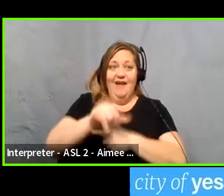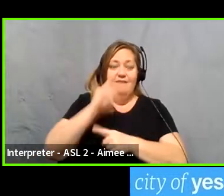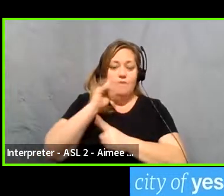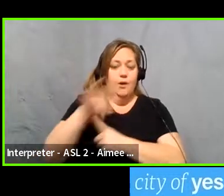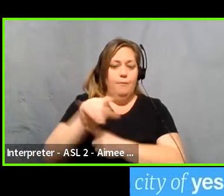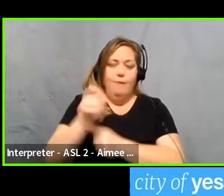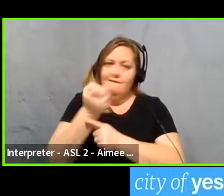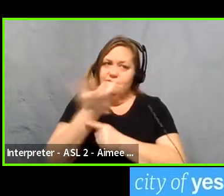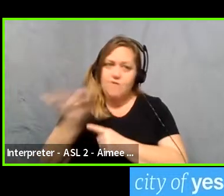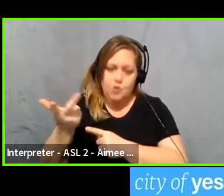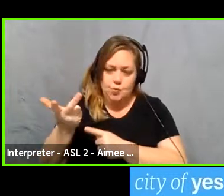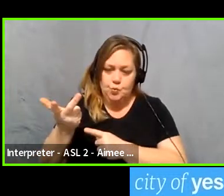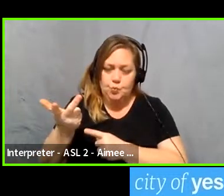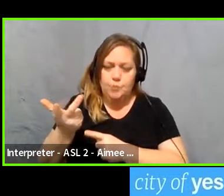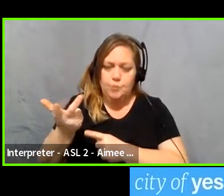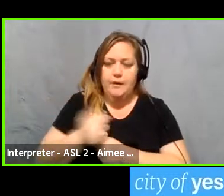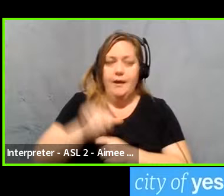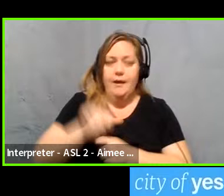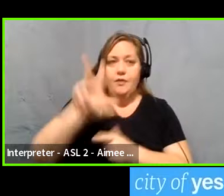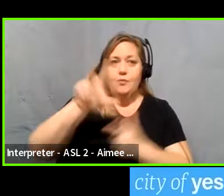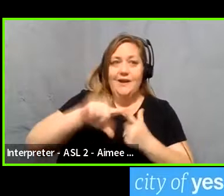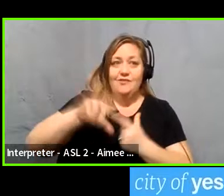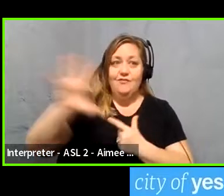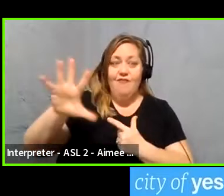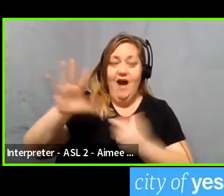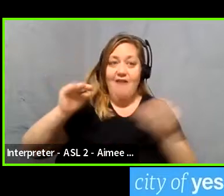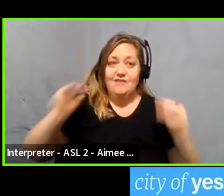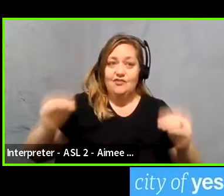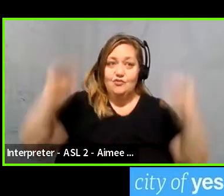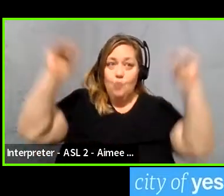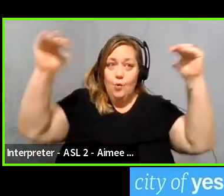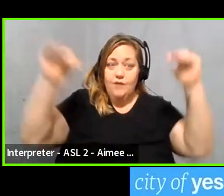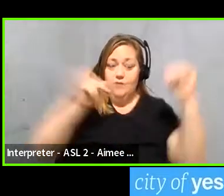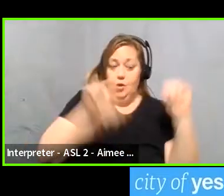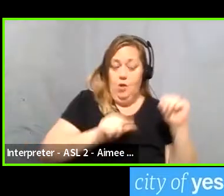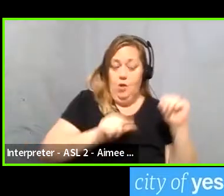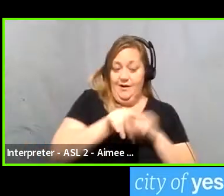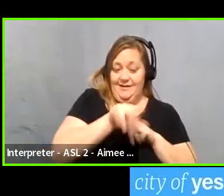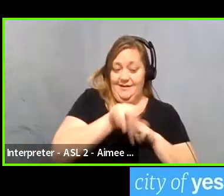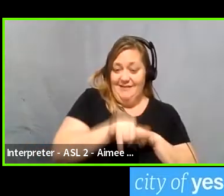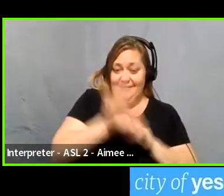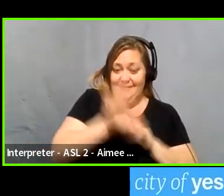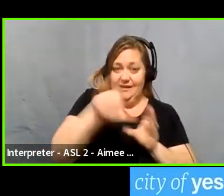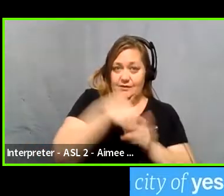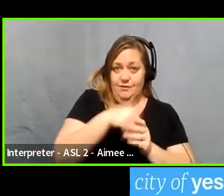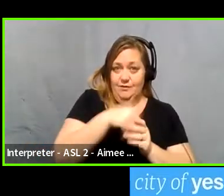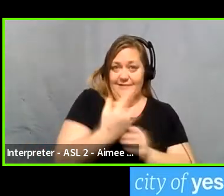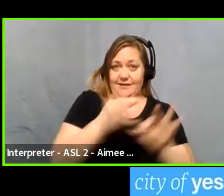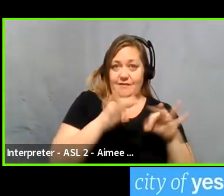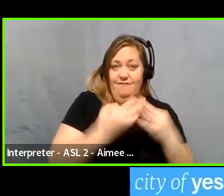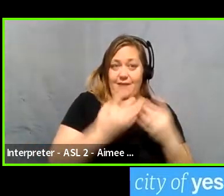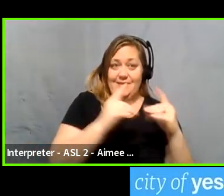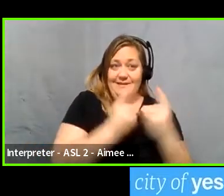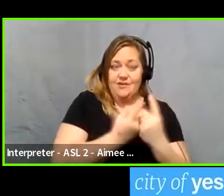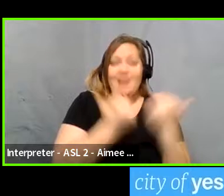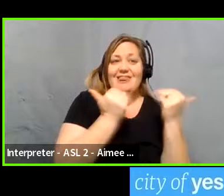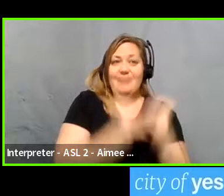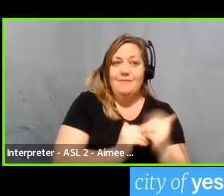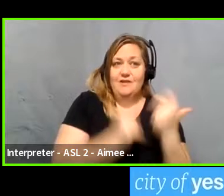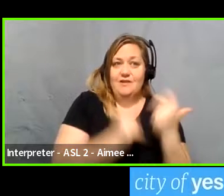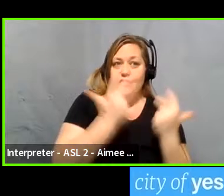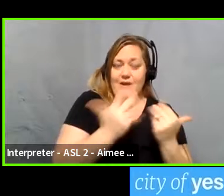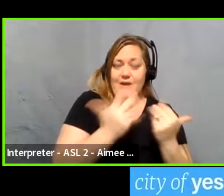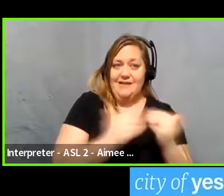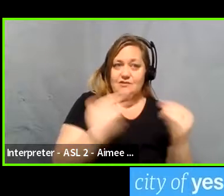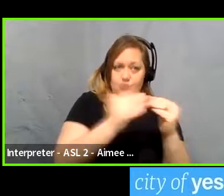These apartment buildings would also be three to five stories. So in the lower density districts, including our single family districts, that would be limited to three stories.